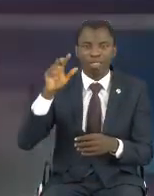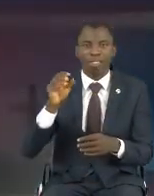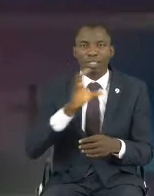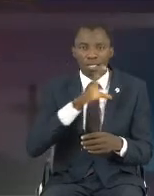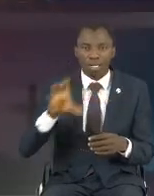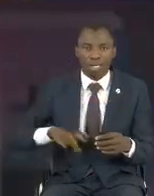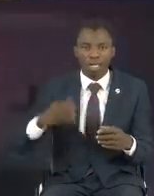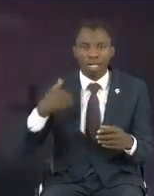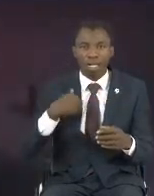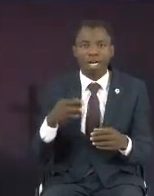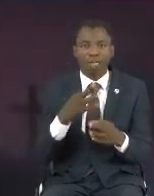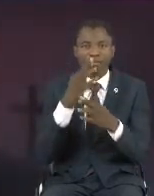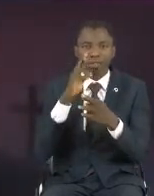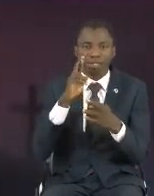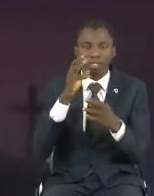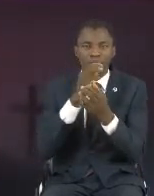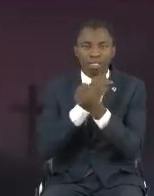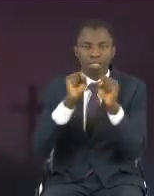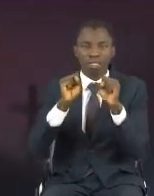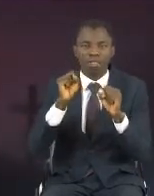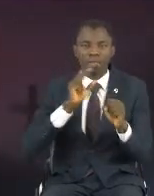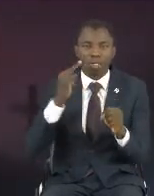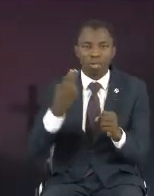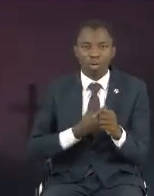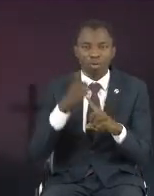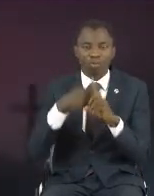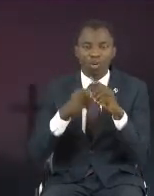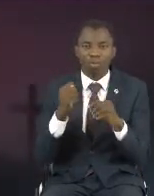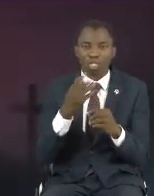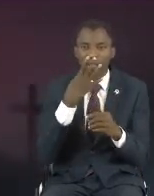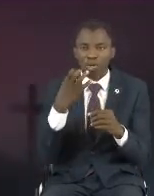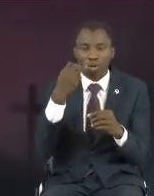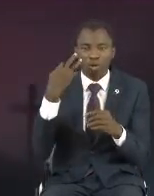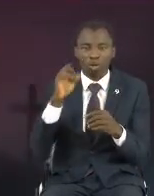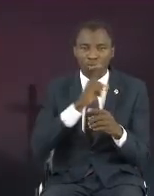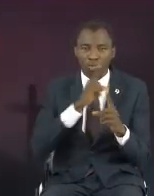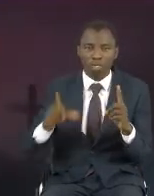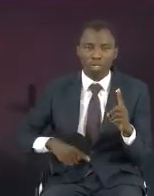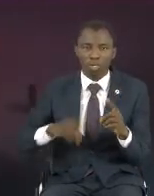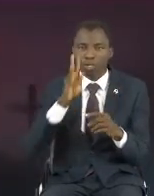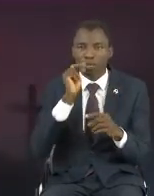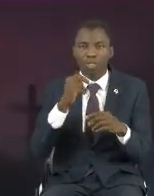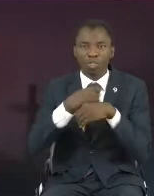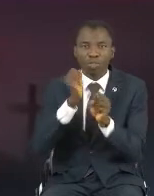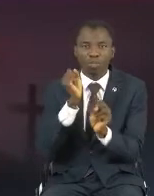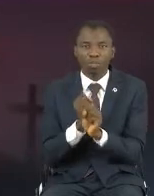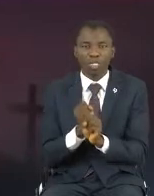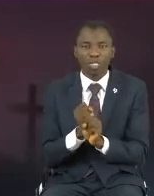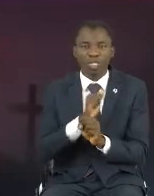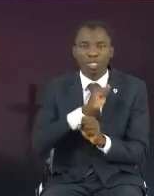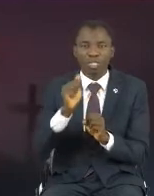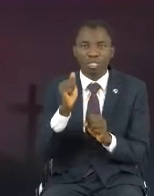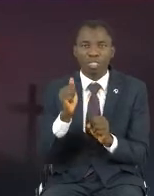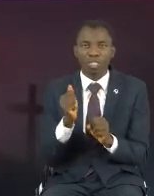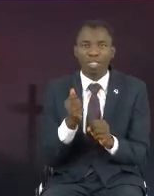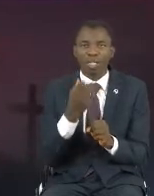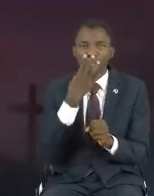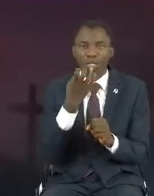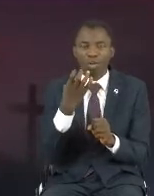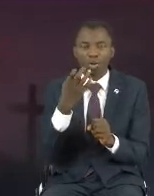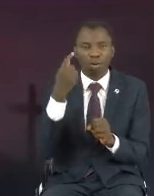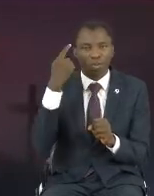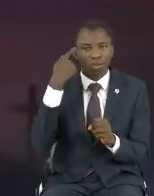from the curse of the law, being made a curse for us. For it is written, cursed